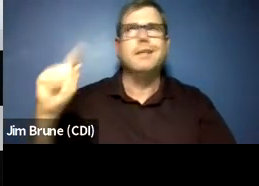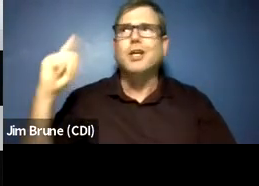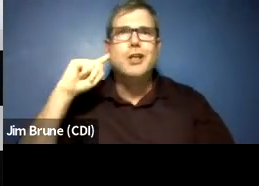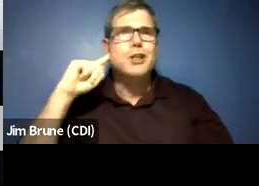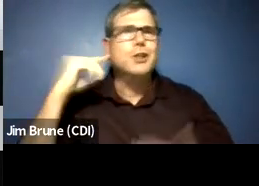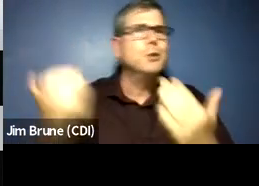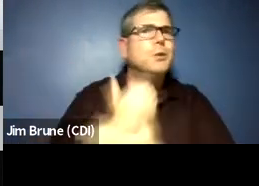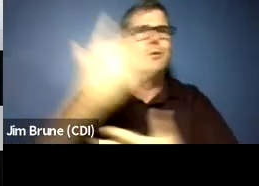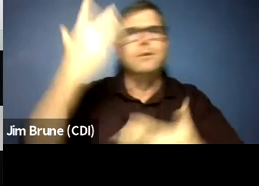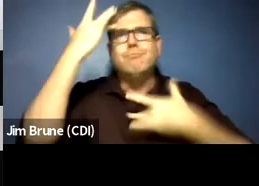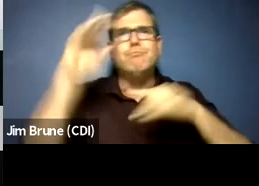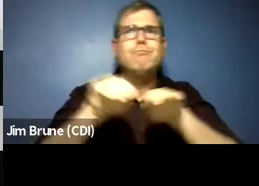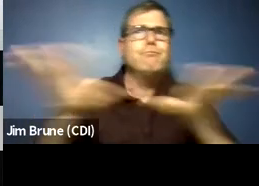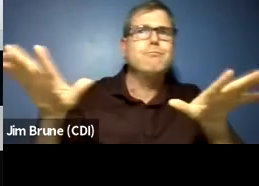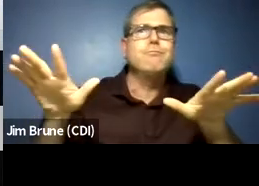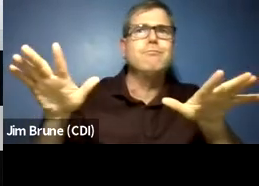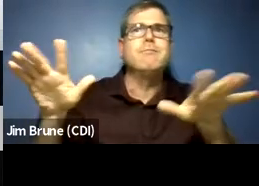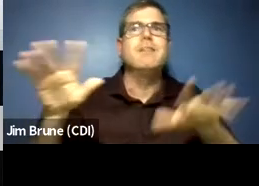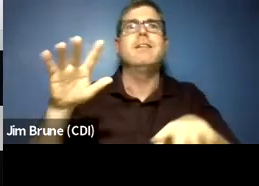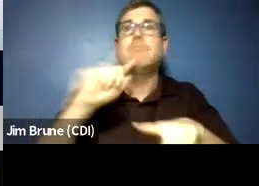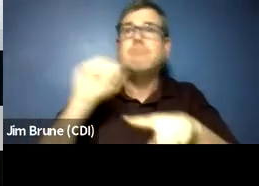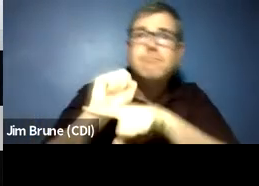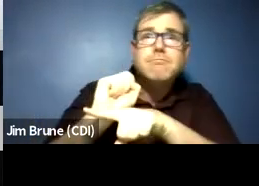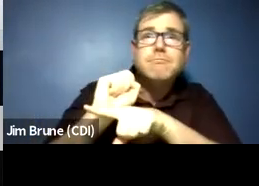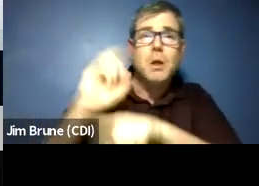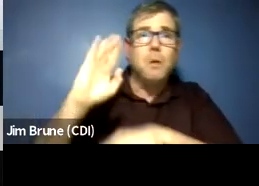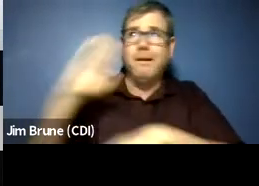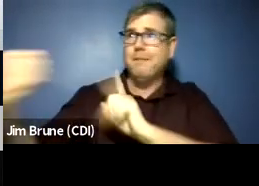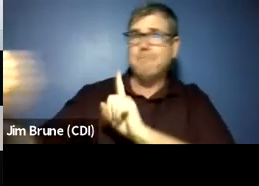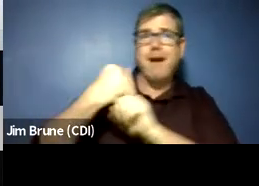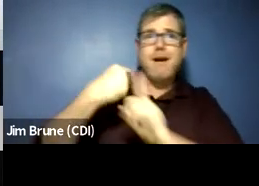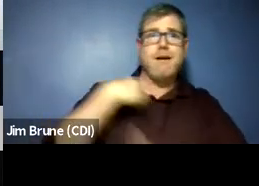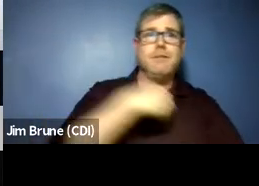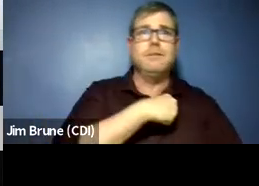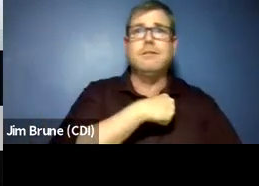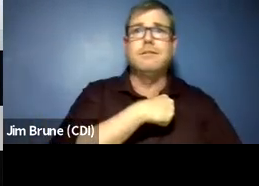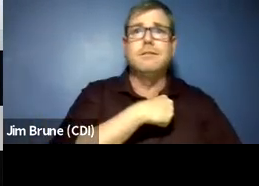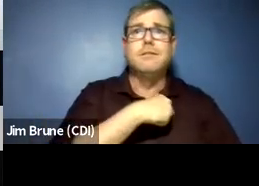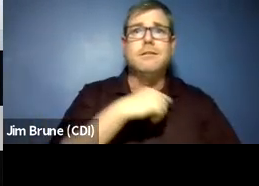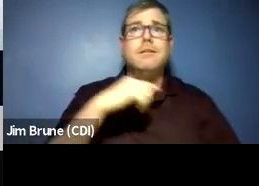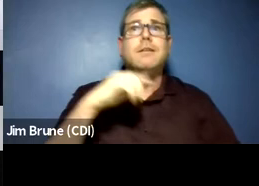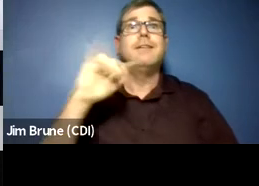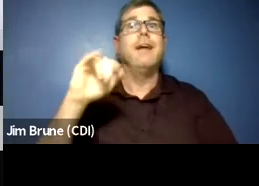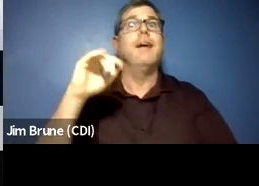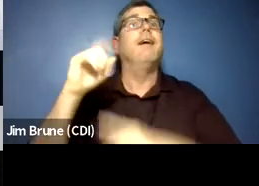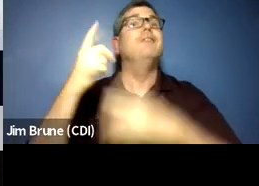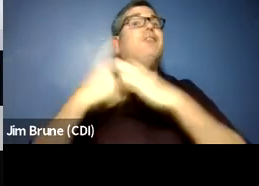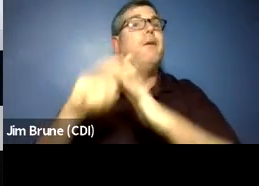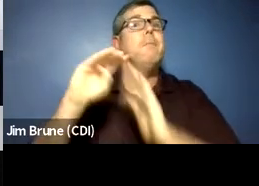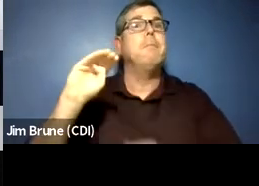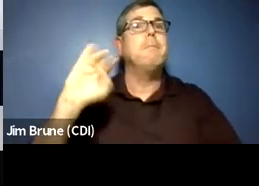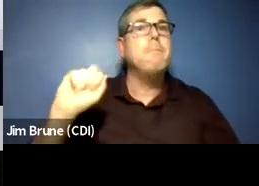this for real? Is it going to affect us? March and April came, and sure enough, we had a shelter